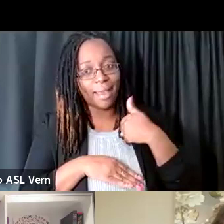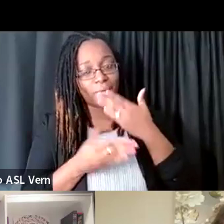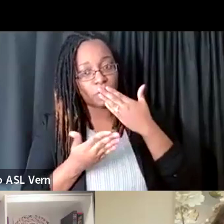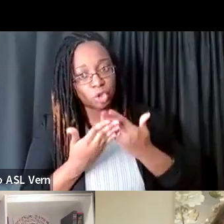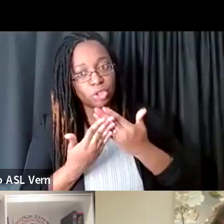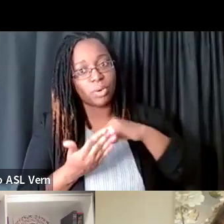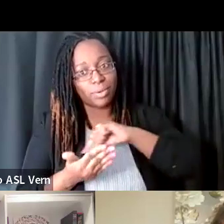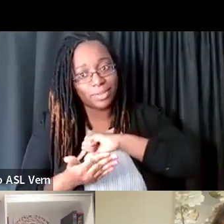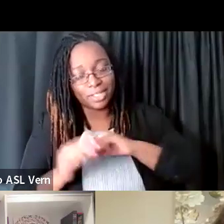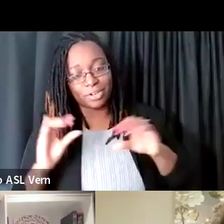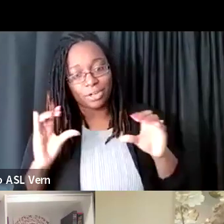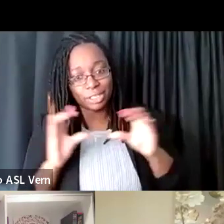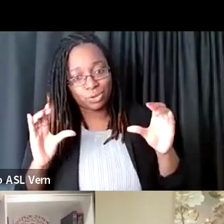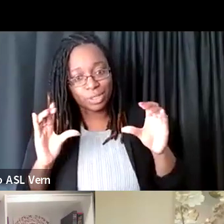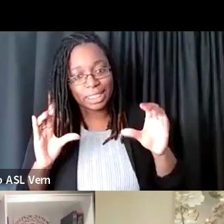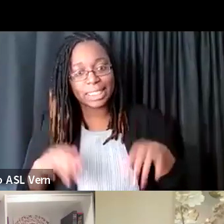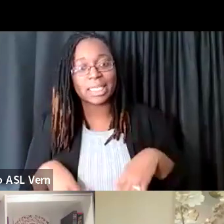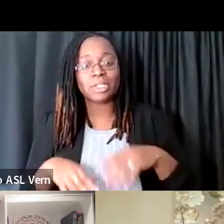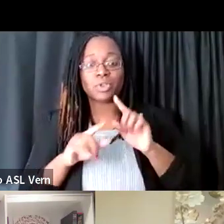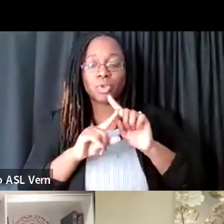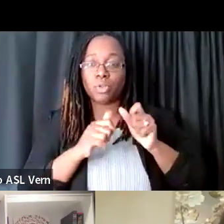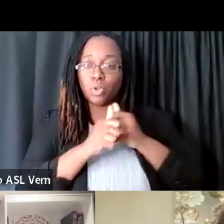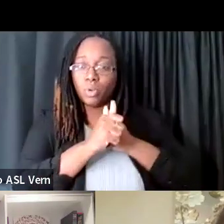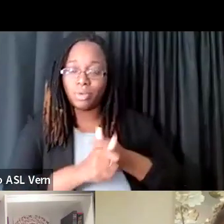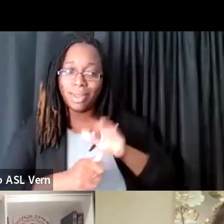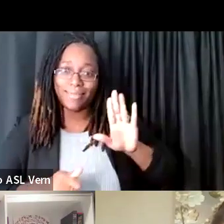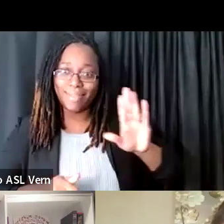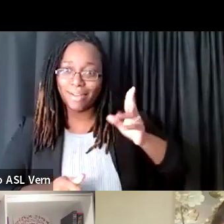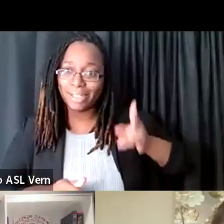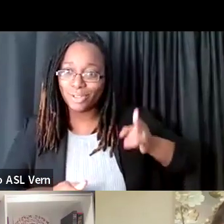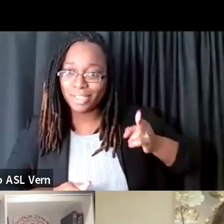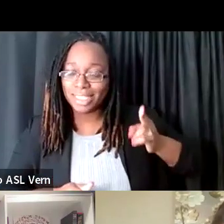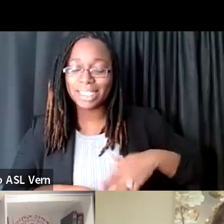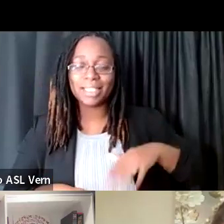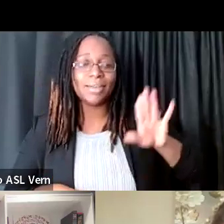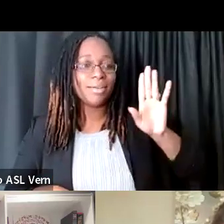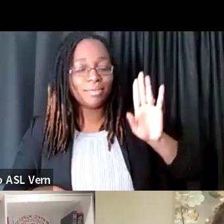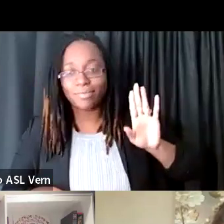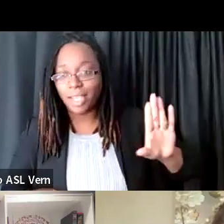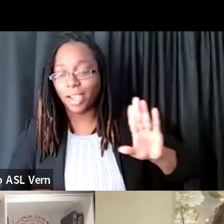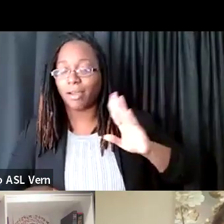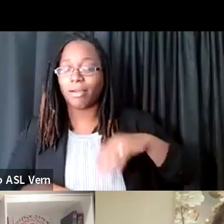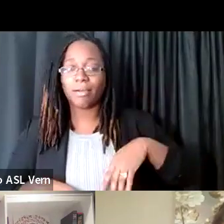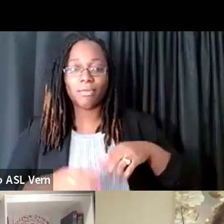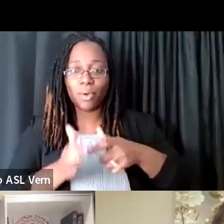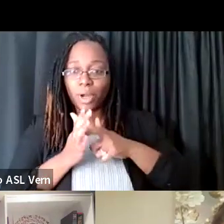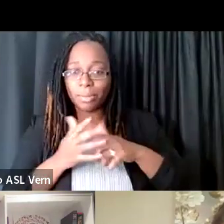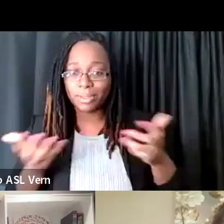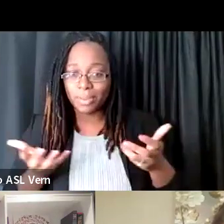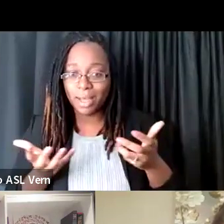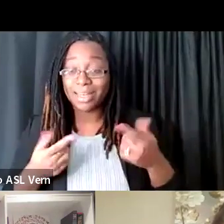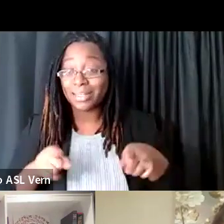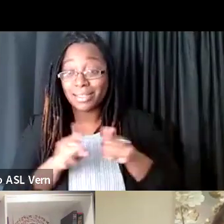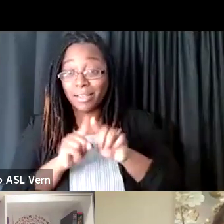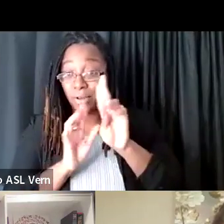and are sort of here. So look at the track record, look at who they work with, look at what their credentials are, just like you would when you're going to undergrad, right?